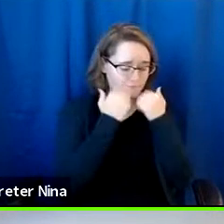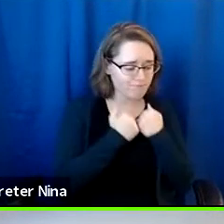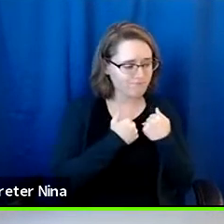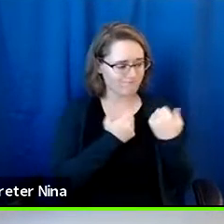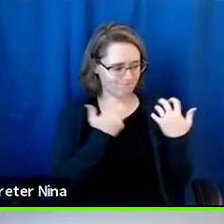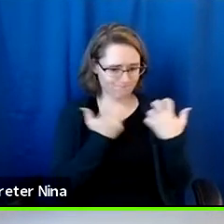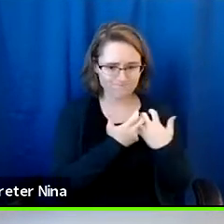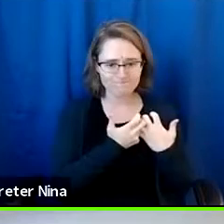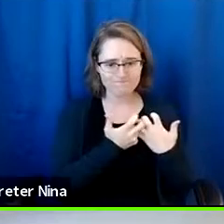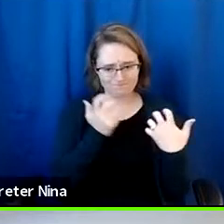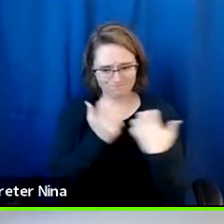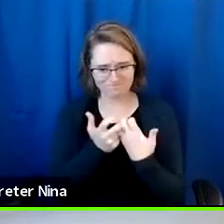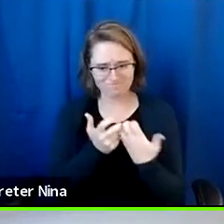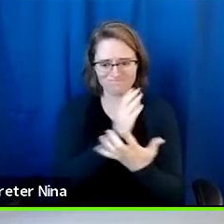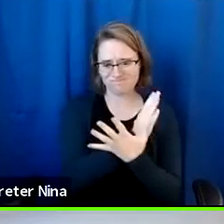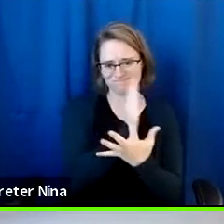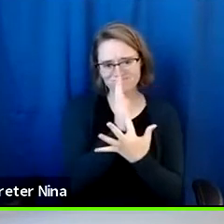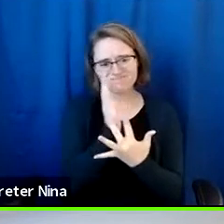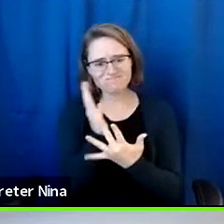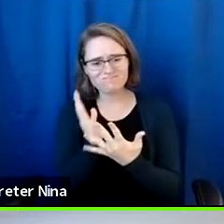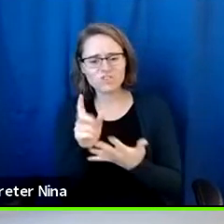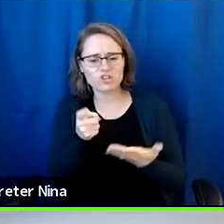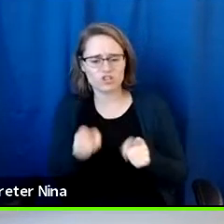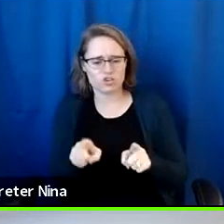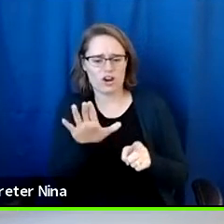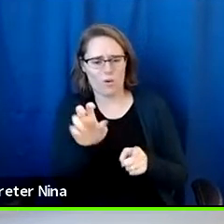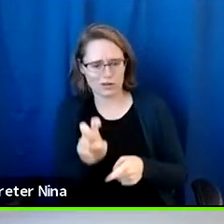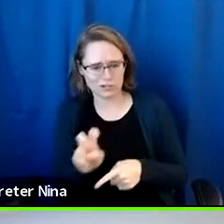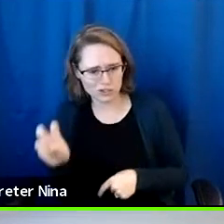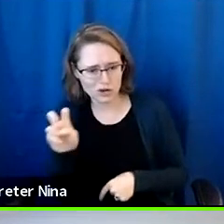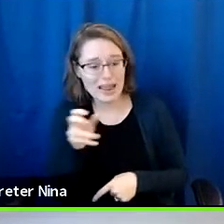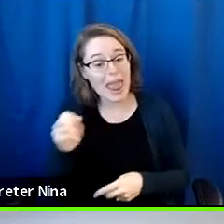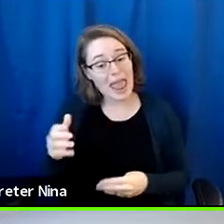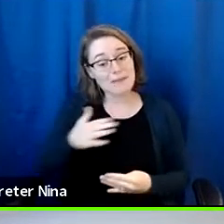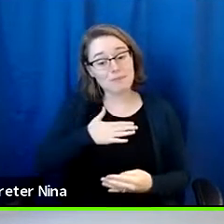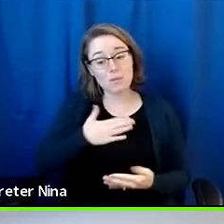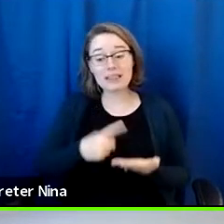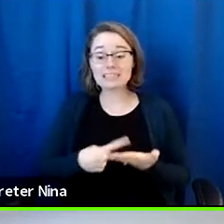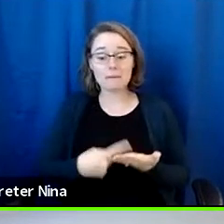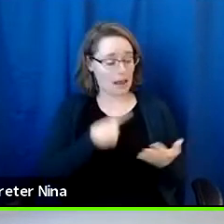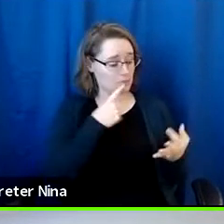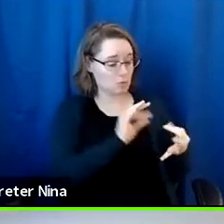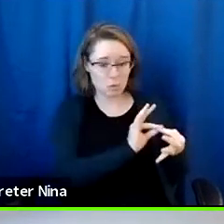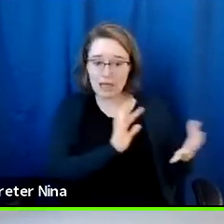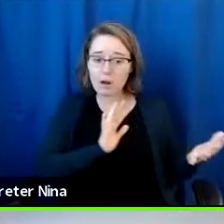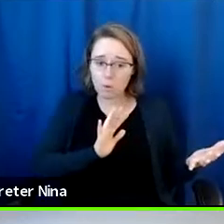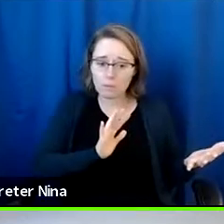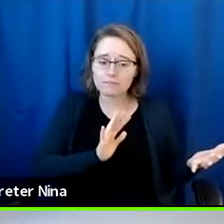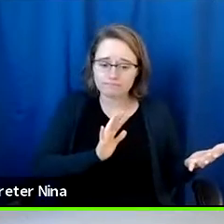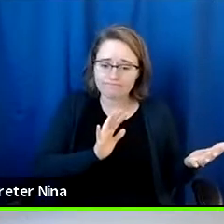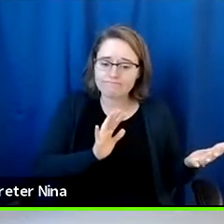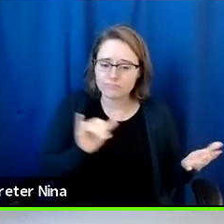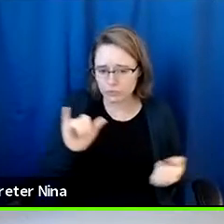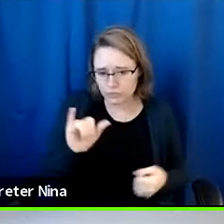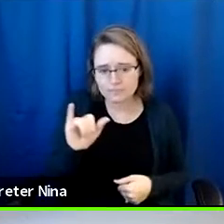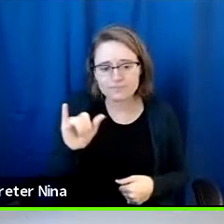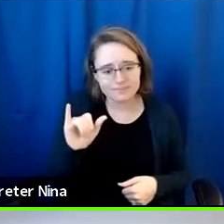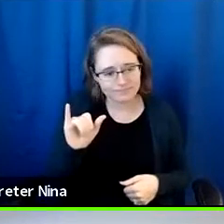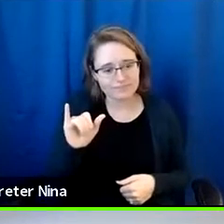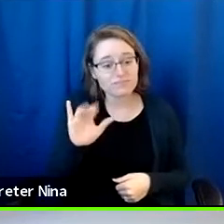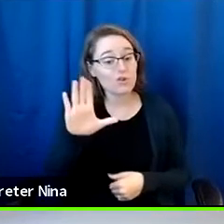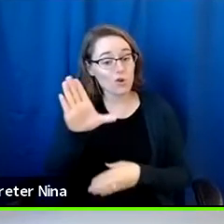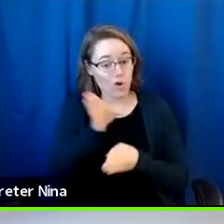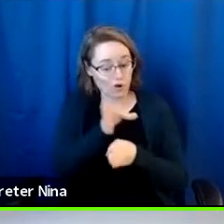at a particular point in space. And then be willing to let folks go sometimes as well, because your